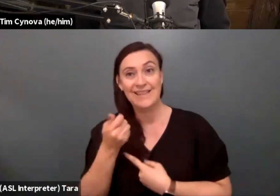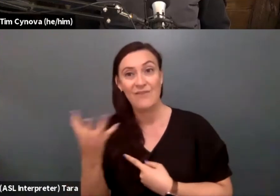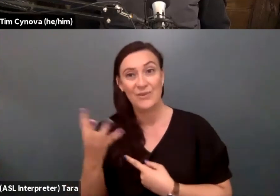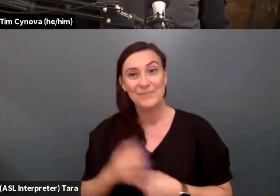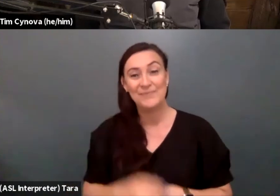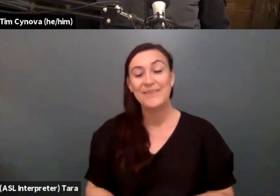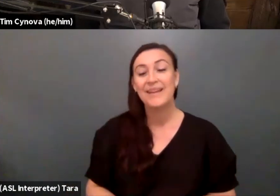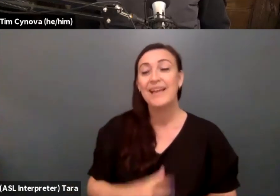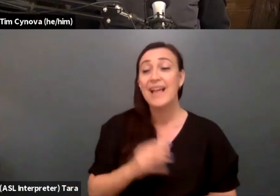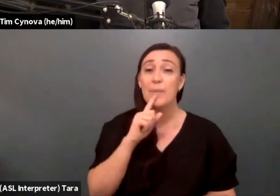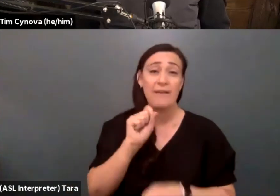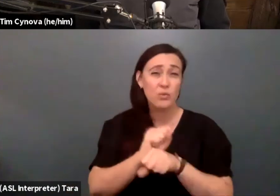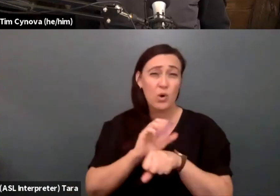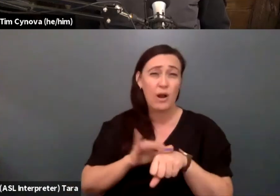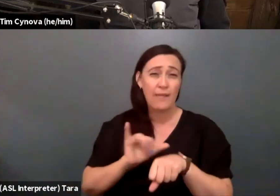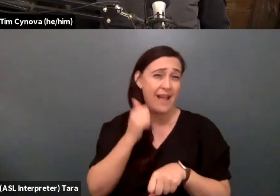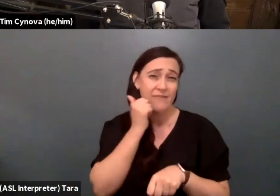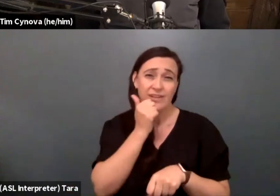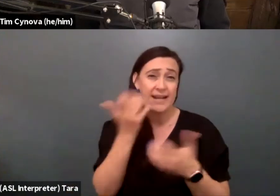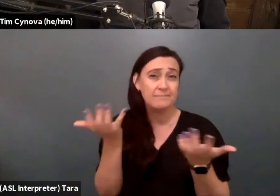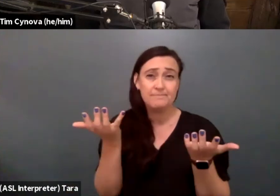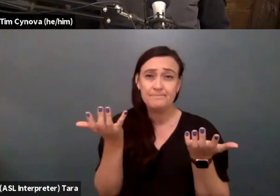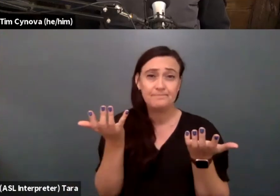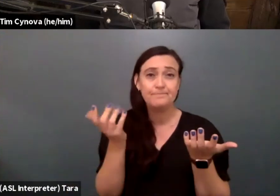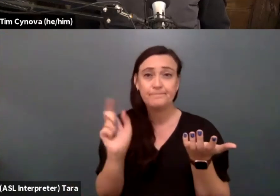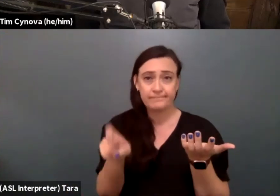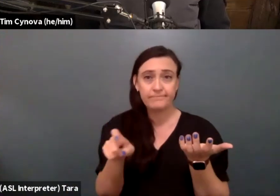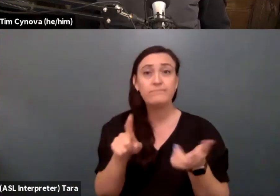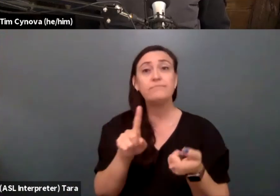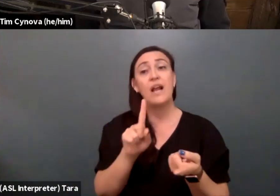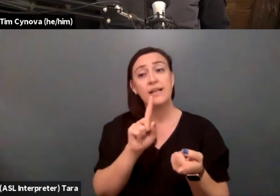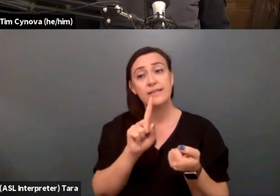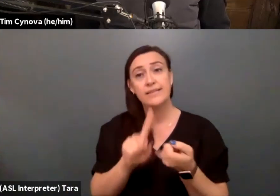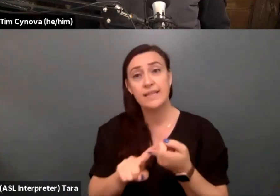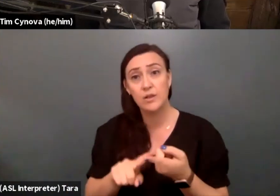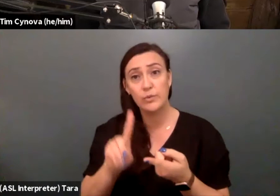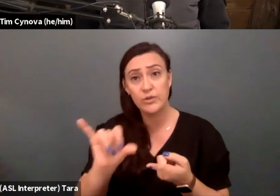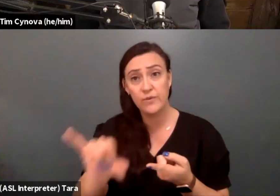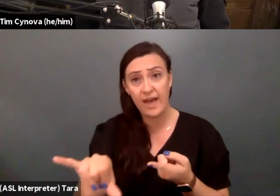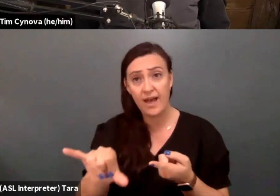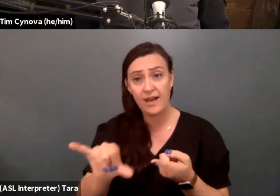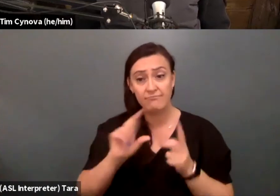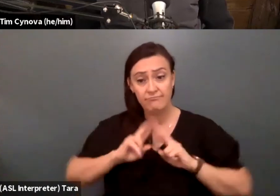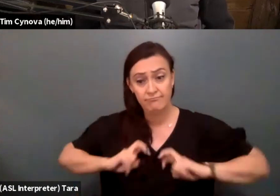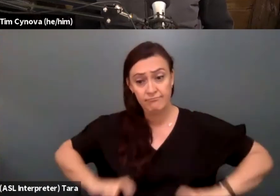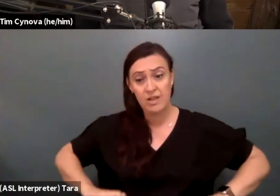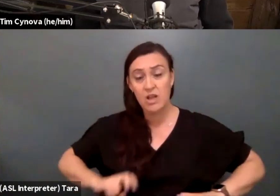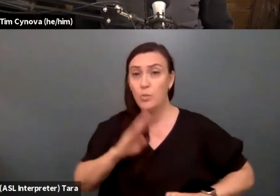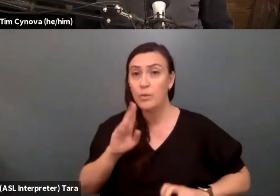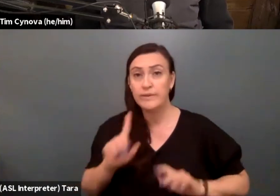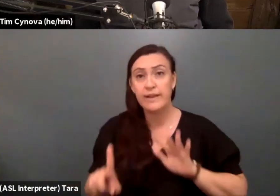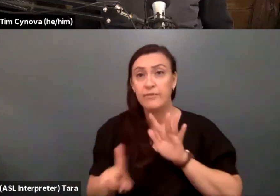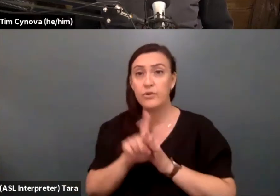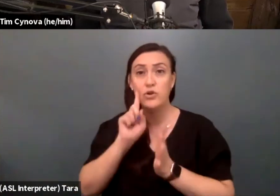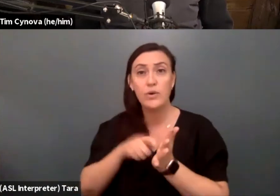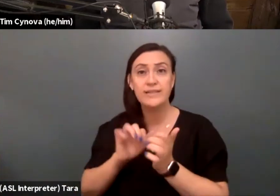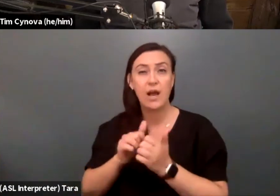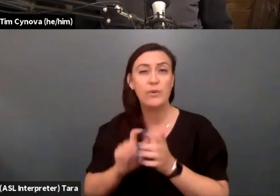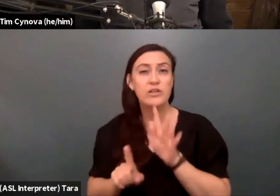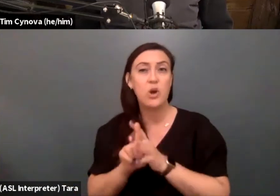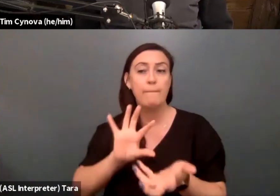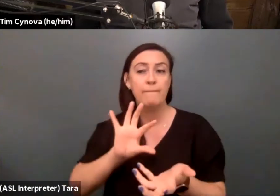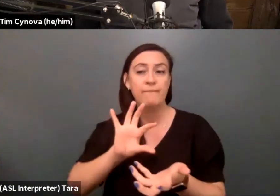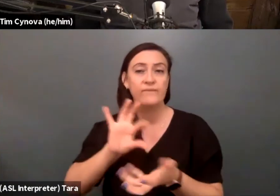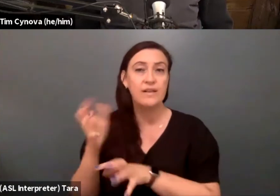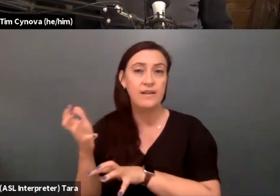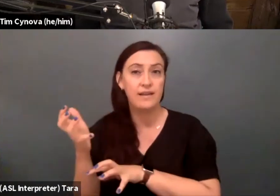and we have to work on them every single day. Until we do, we're not going to notice the ways that we're showing up funky and the ways that we're